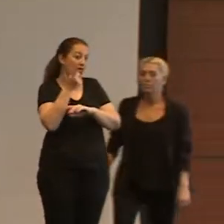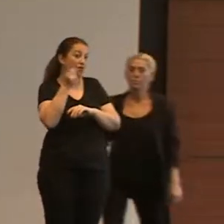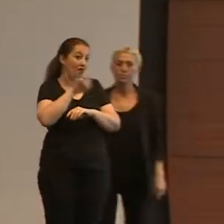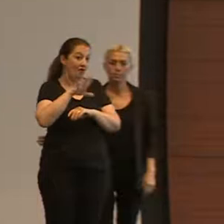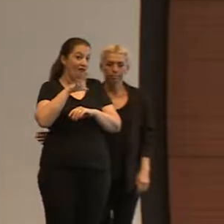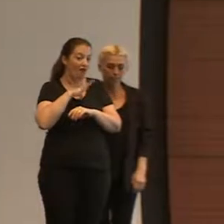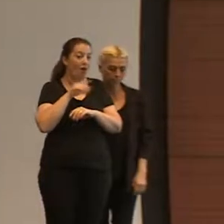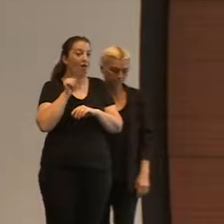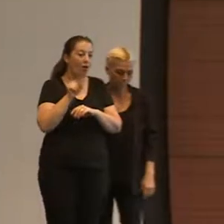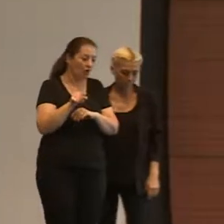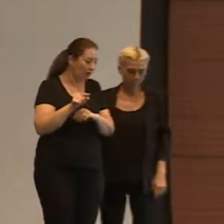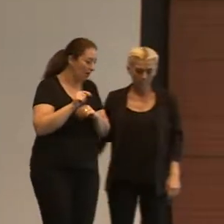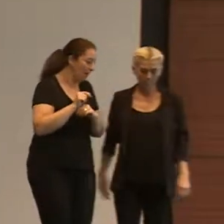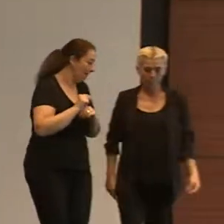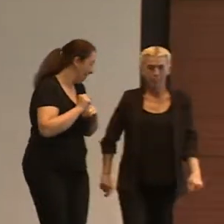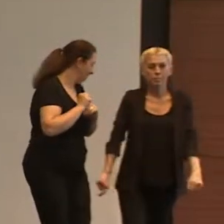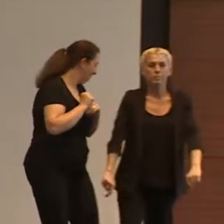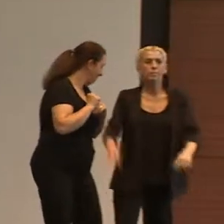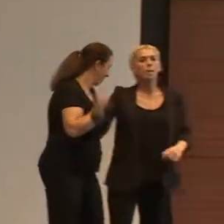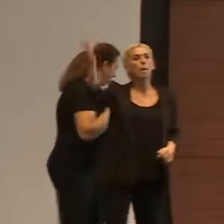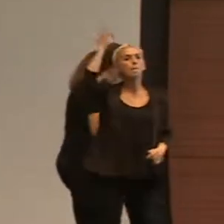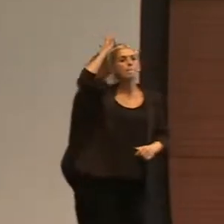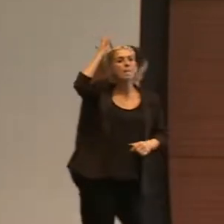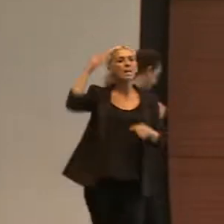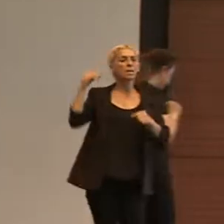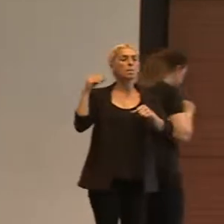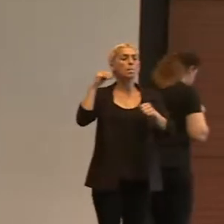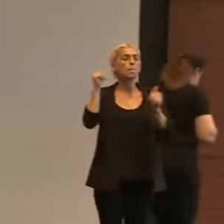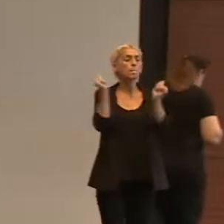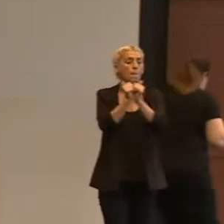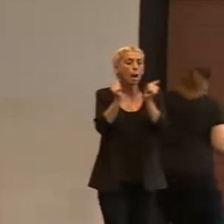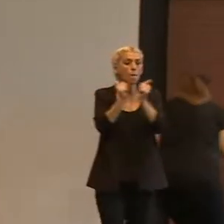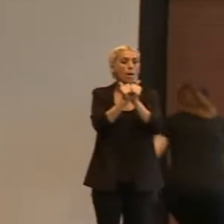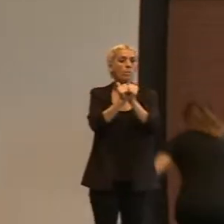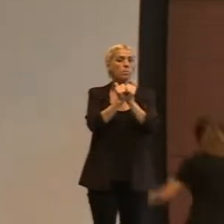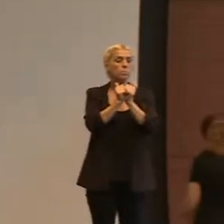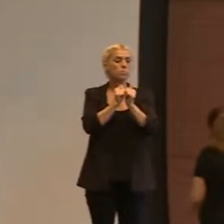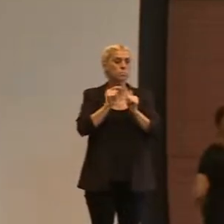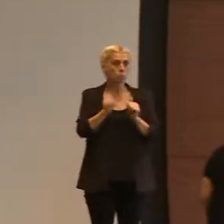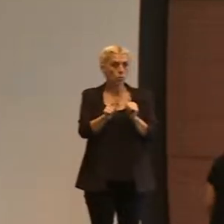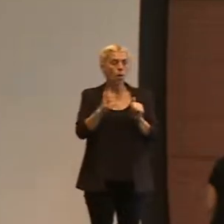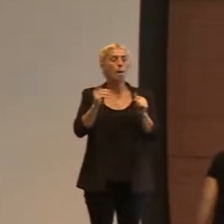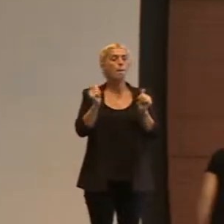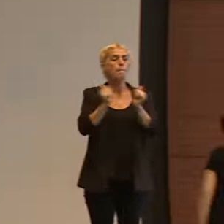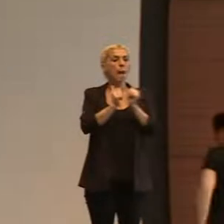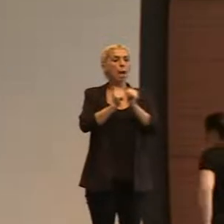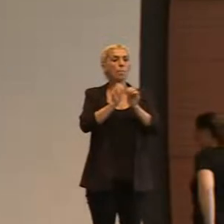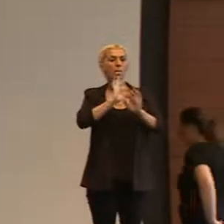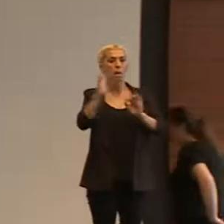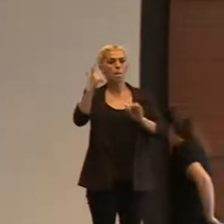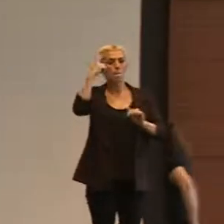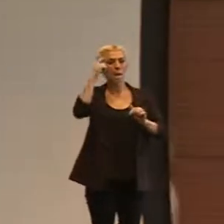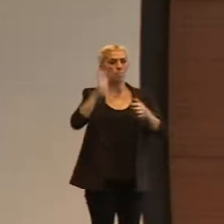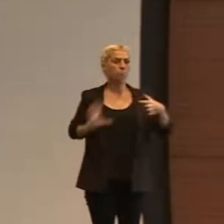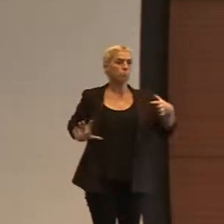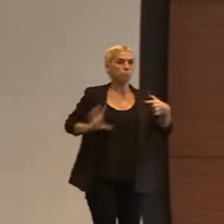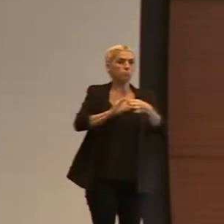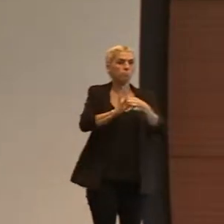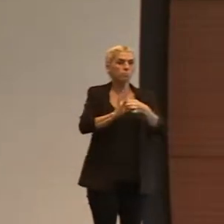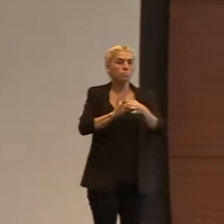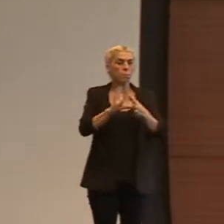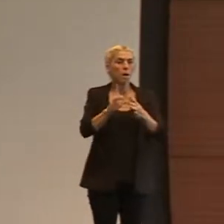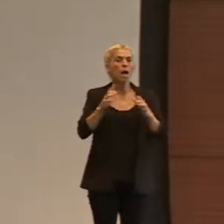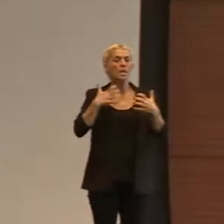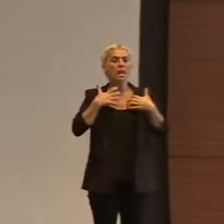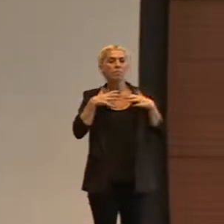about it now i'll talk about another topic that is about the neurons in the brain and their